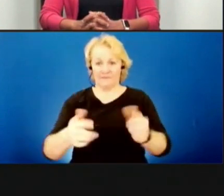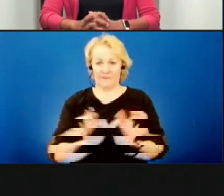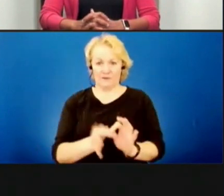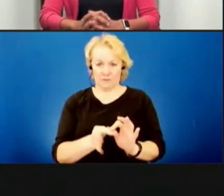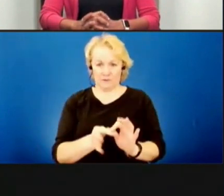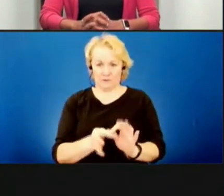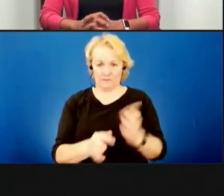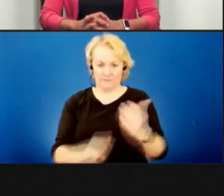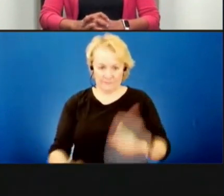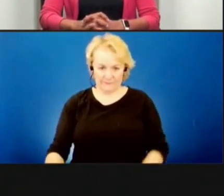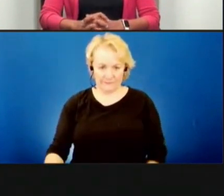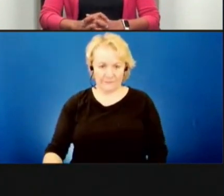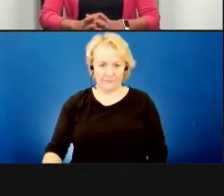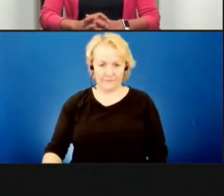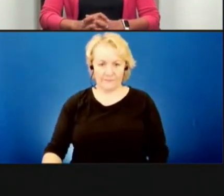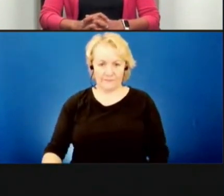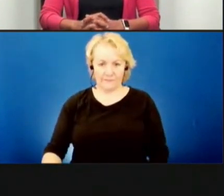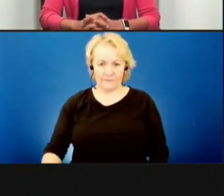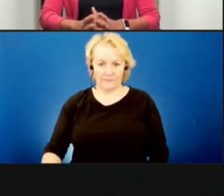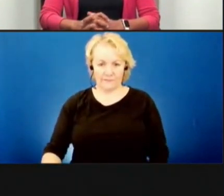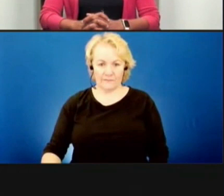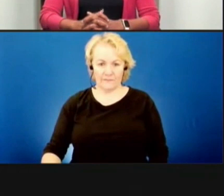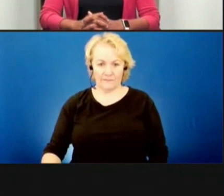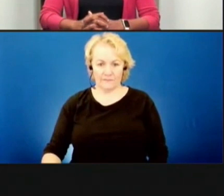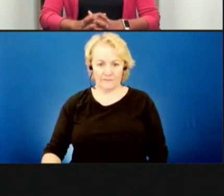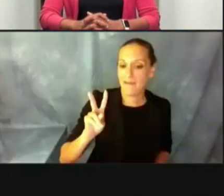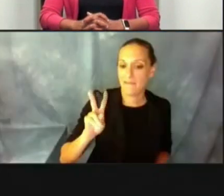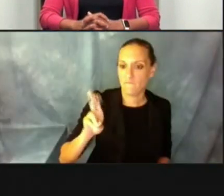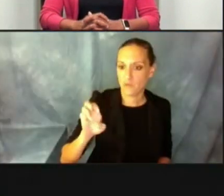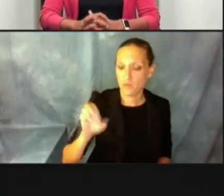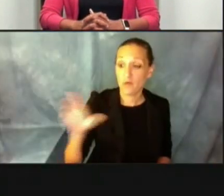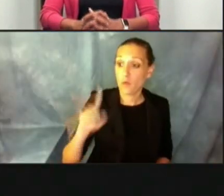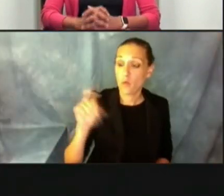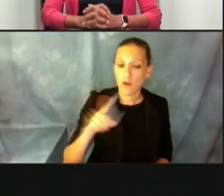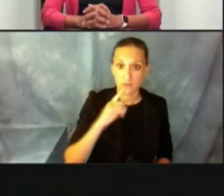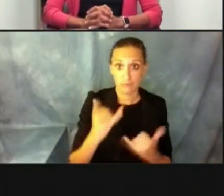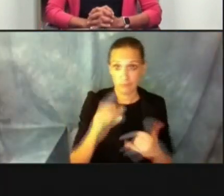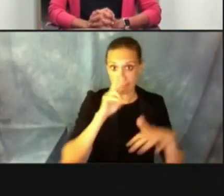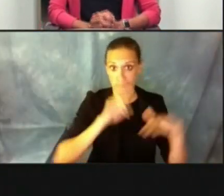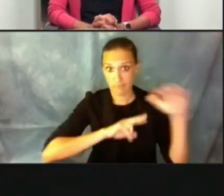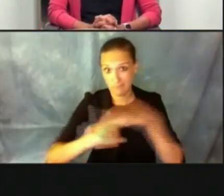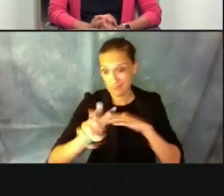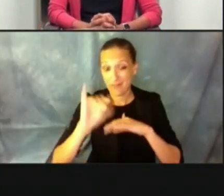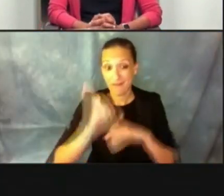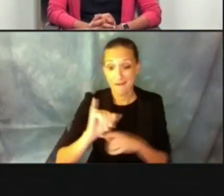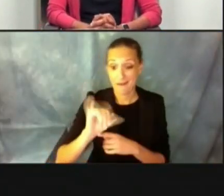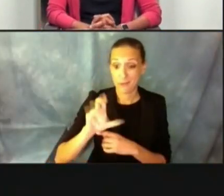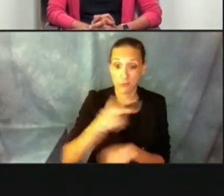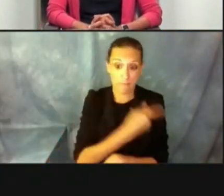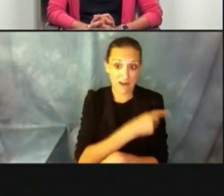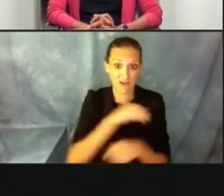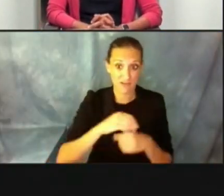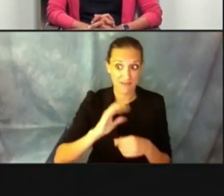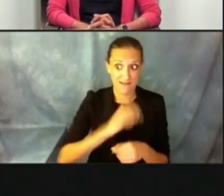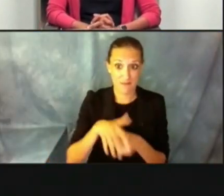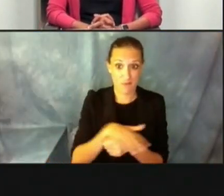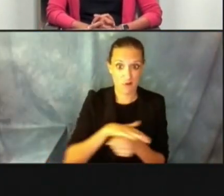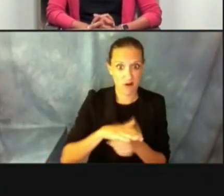with KView. Her question is, current projections show that ICU patients in our area will spike to